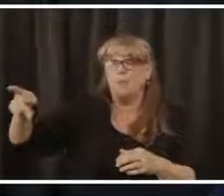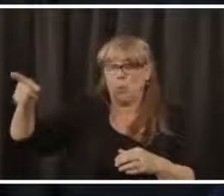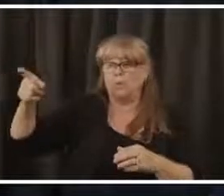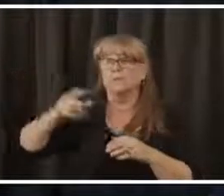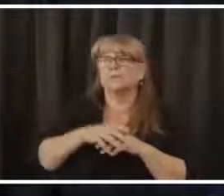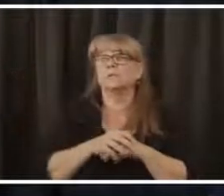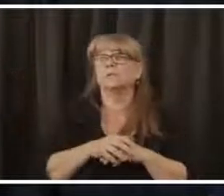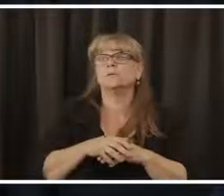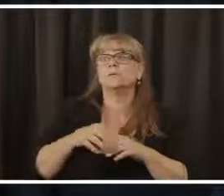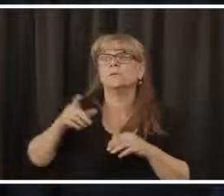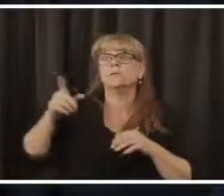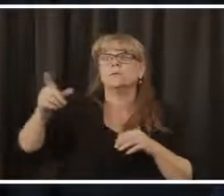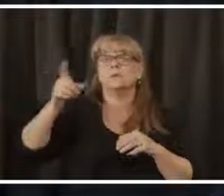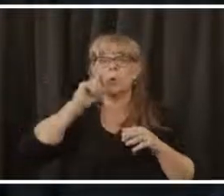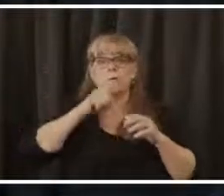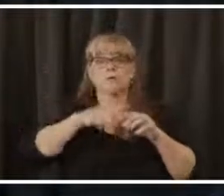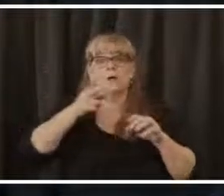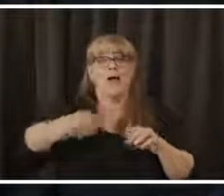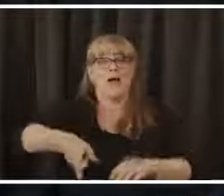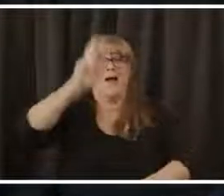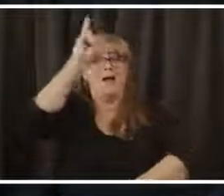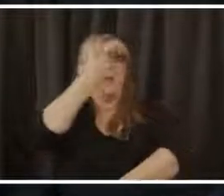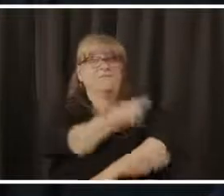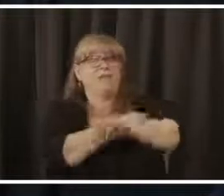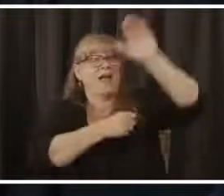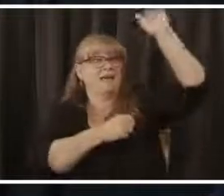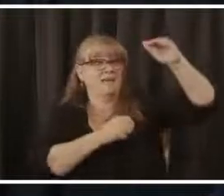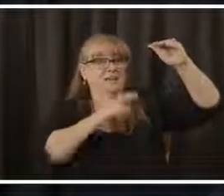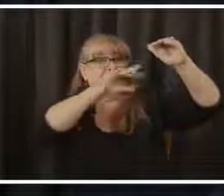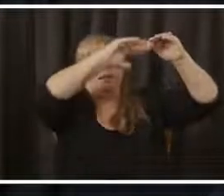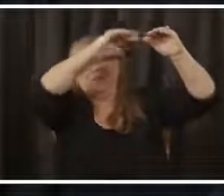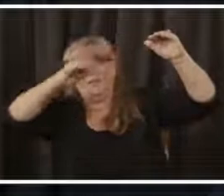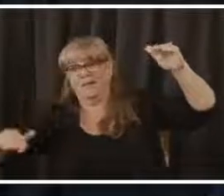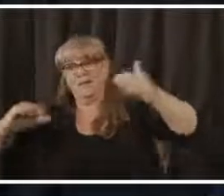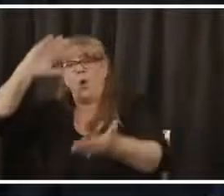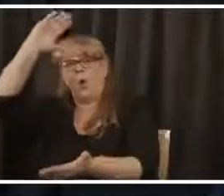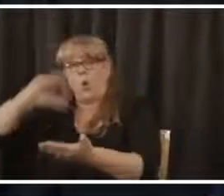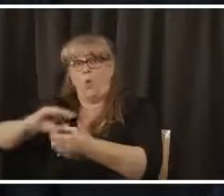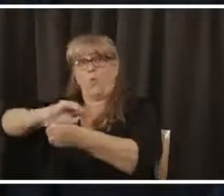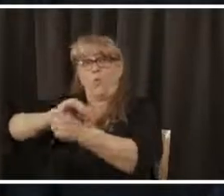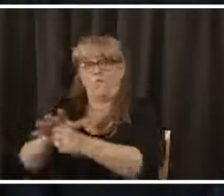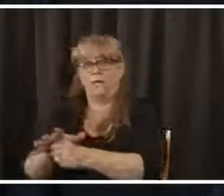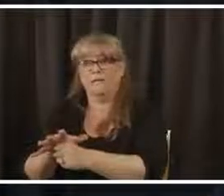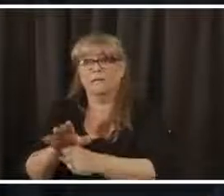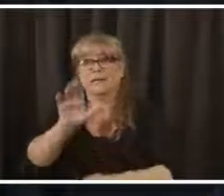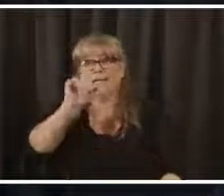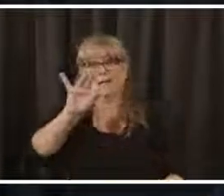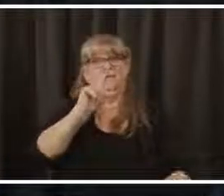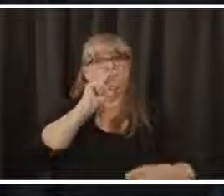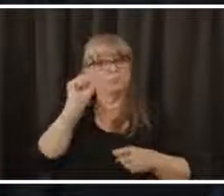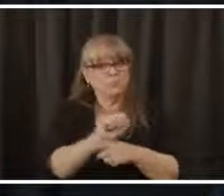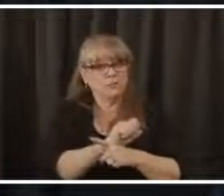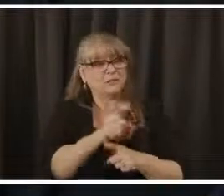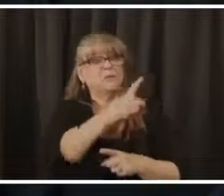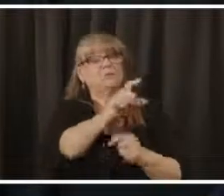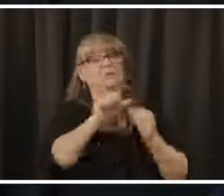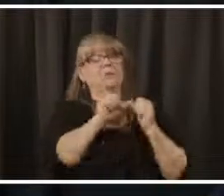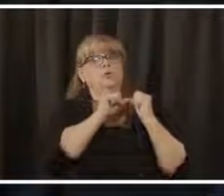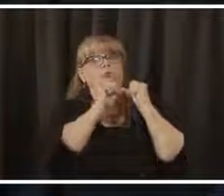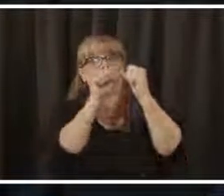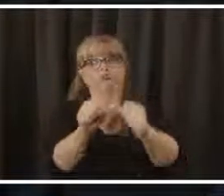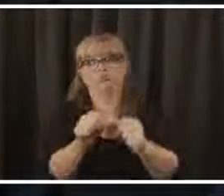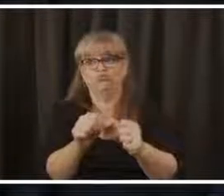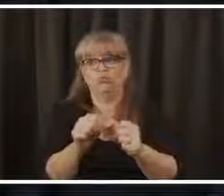and the lower COVID there, would you expect that if that continued, we'd have a longer tail to the end